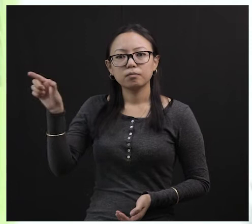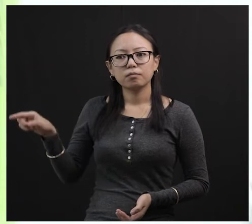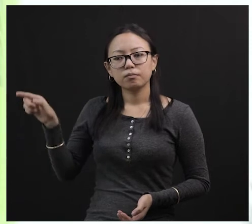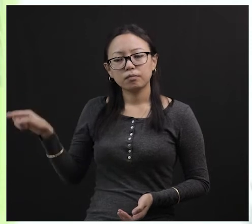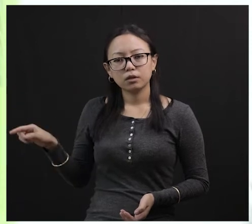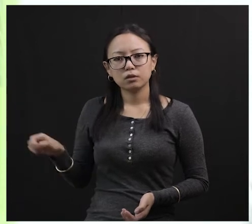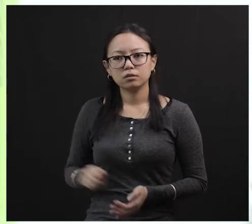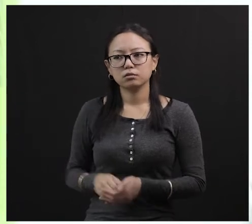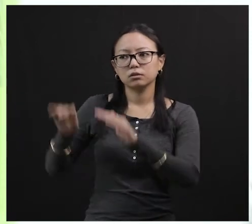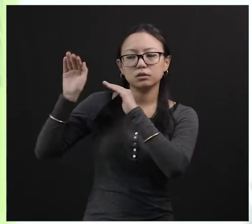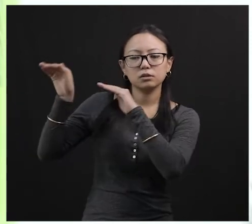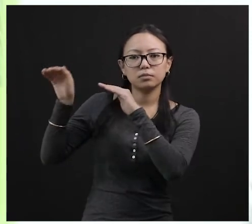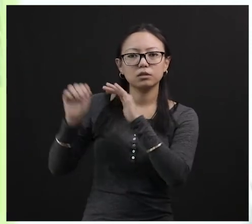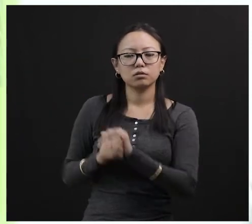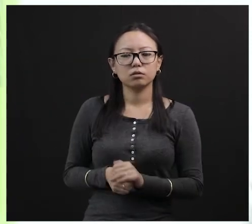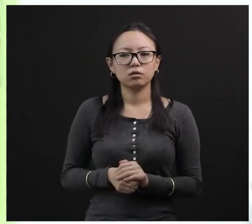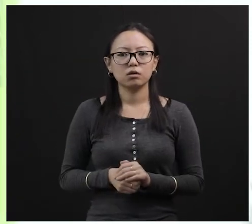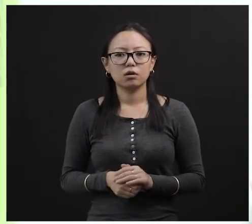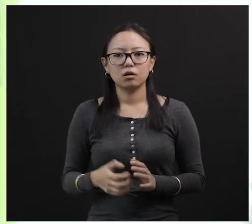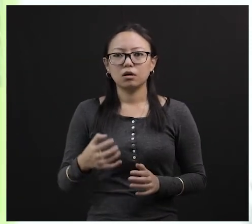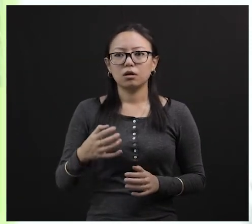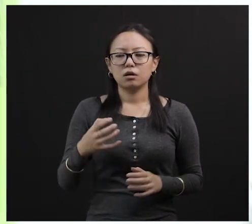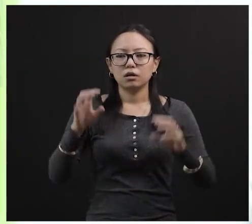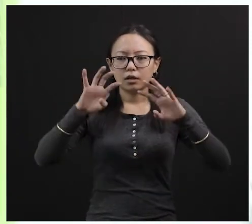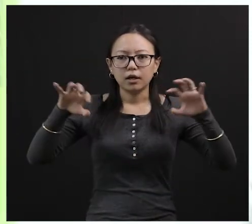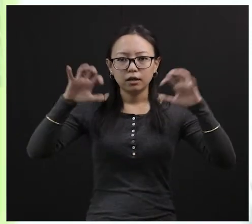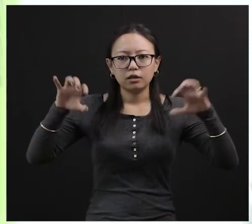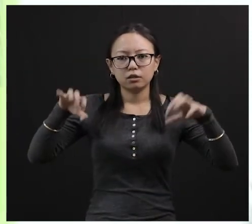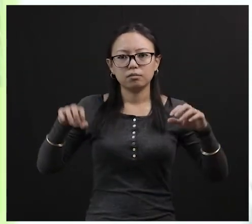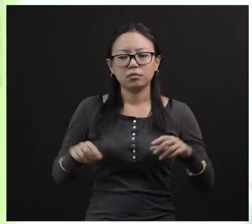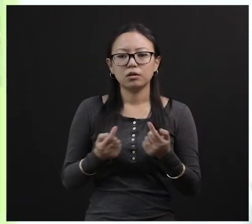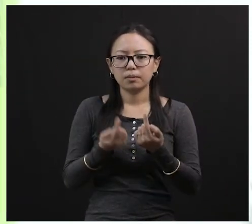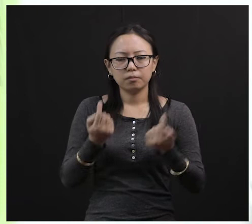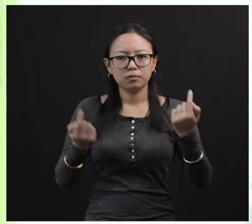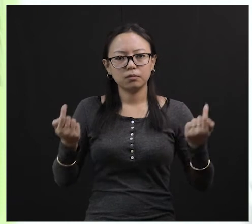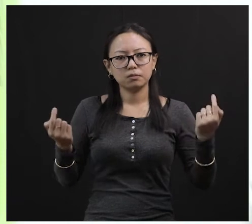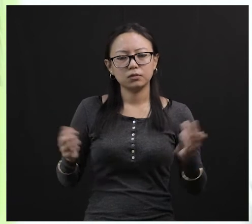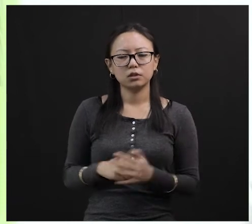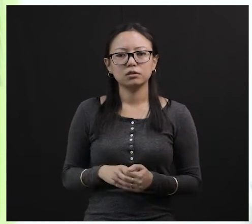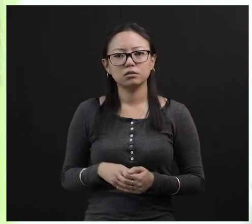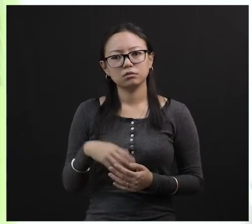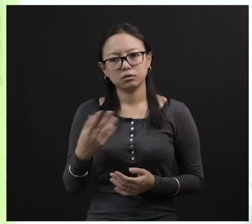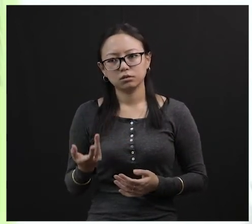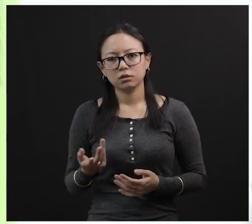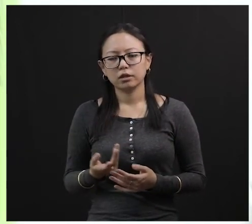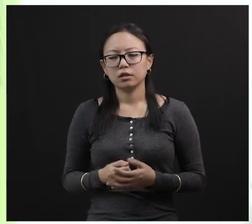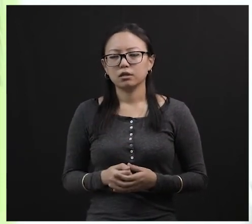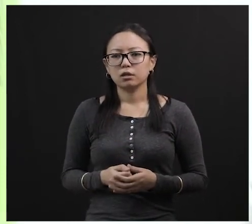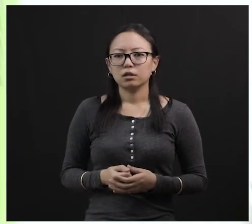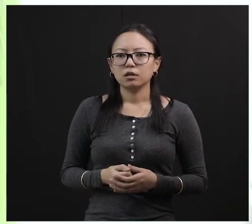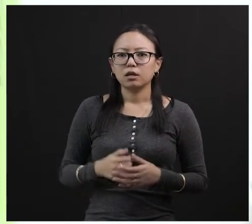on plants and animals. Animals depend on plants and plants depend on